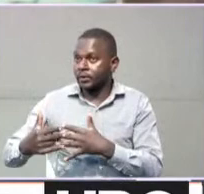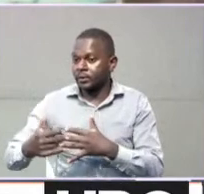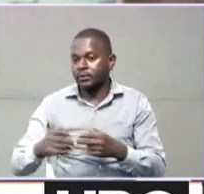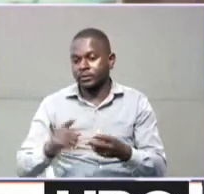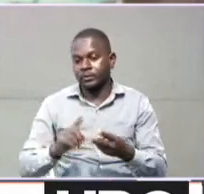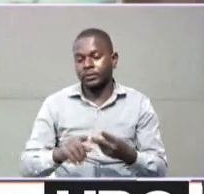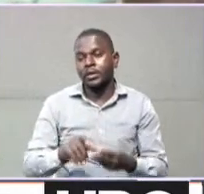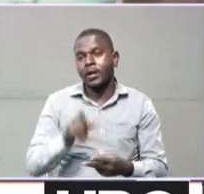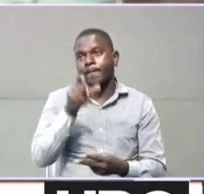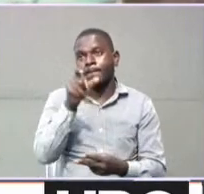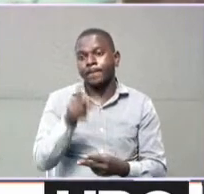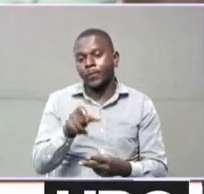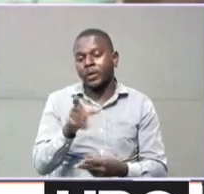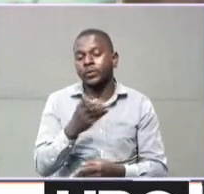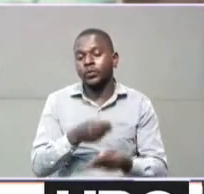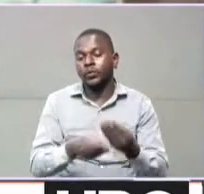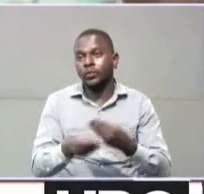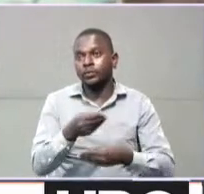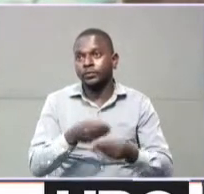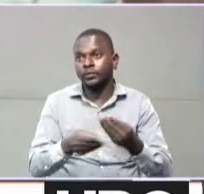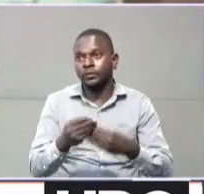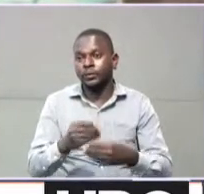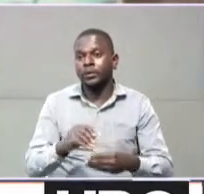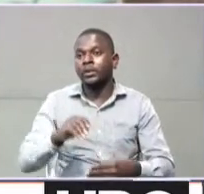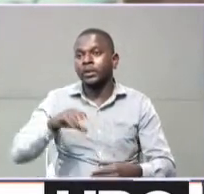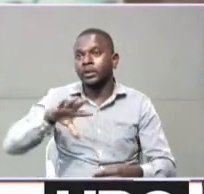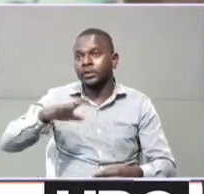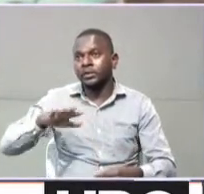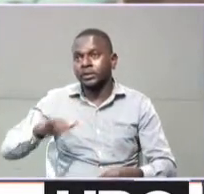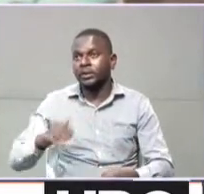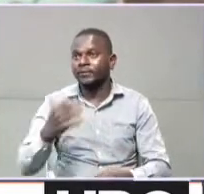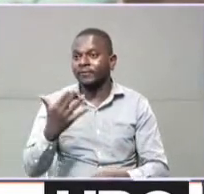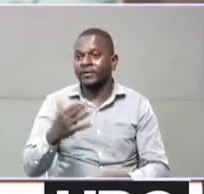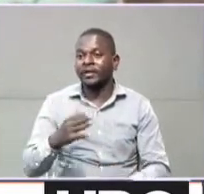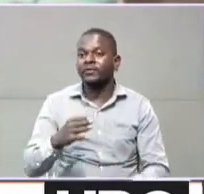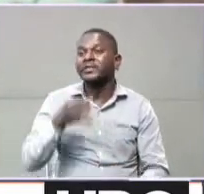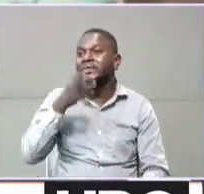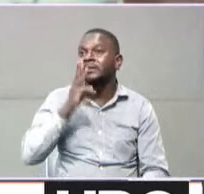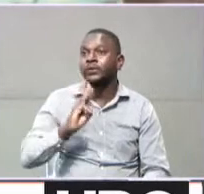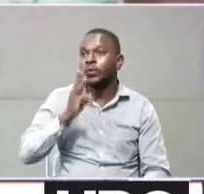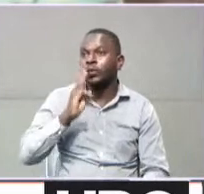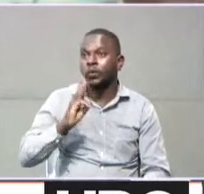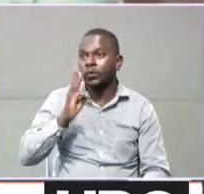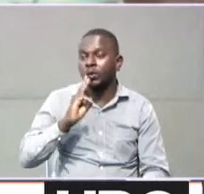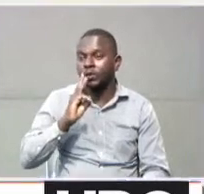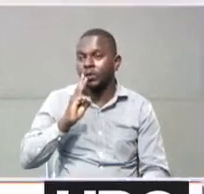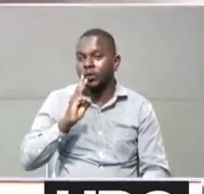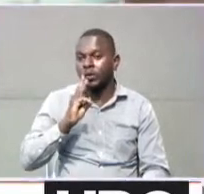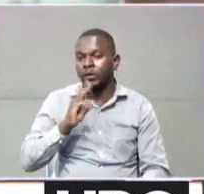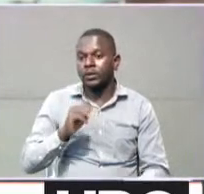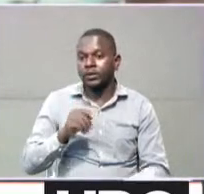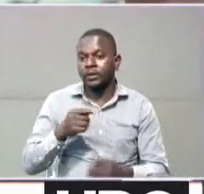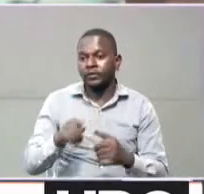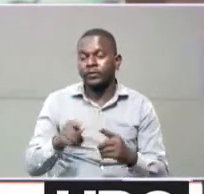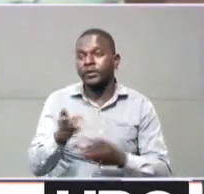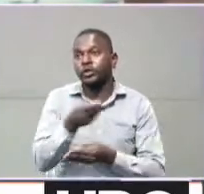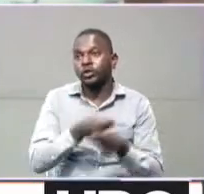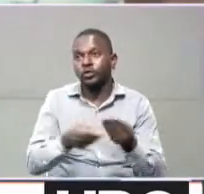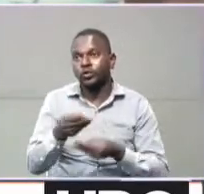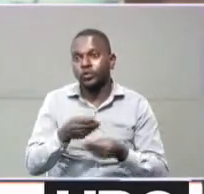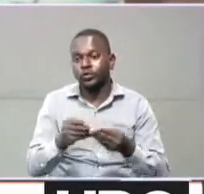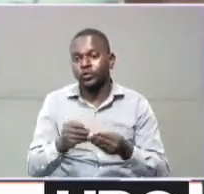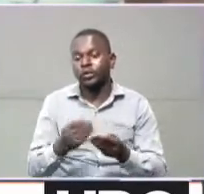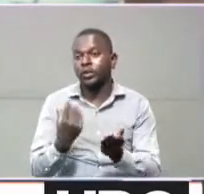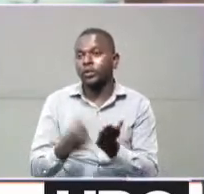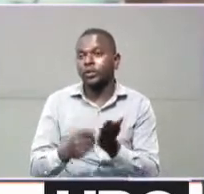and the person who was selling the city 5 gene in particular in a particular chaosic the